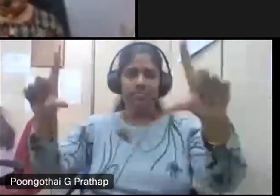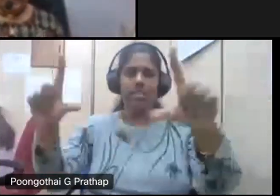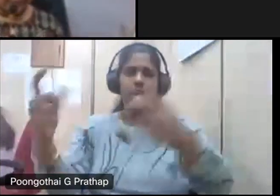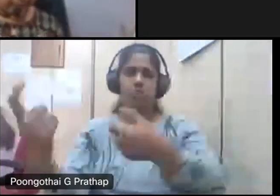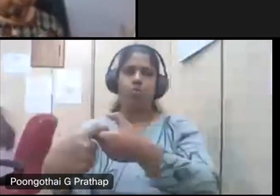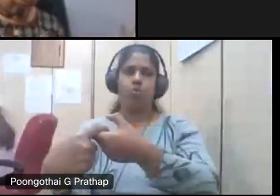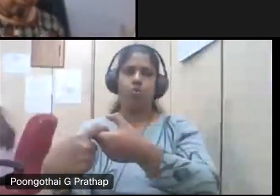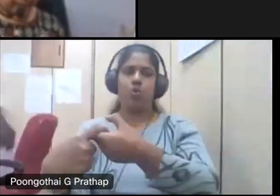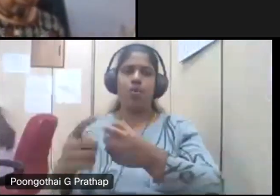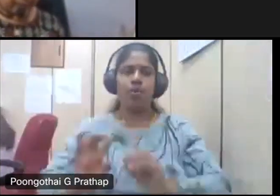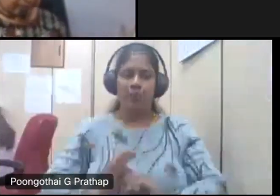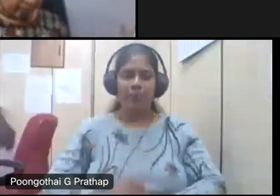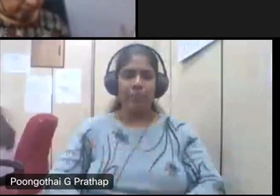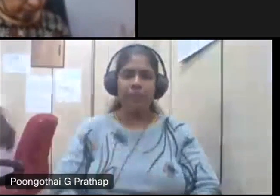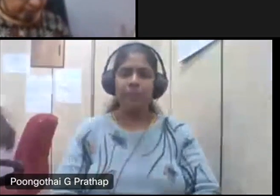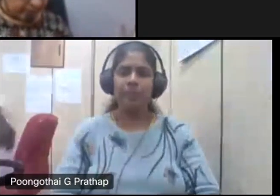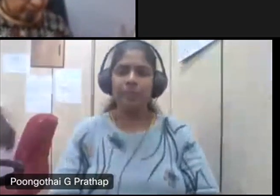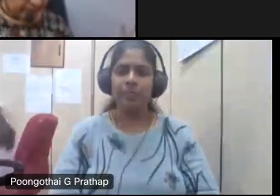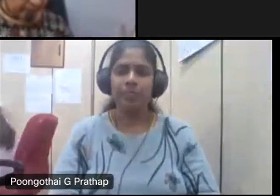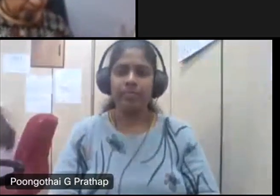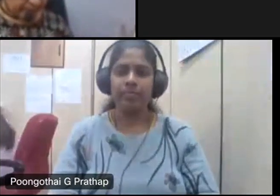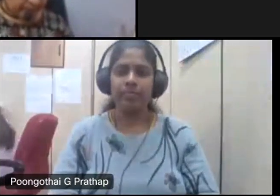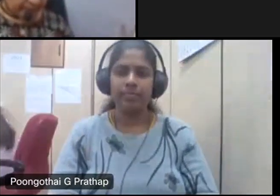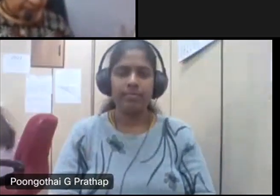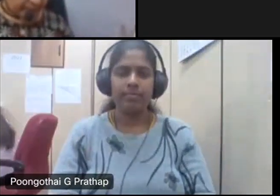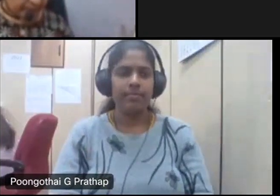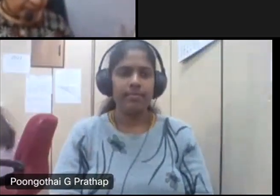Launch it, sir. Rukaji, launch it.